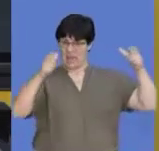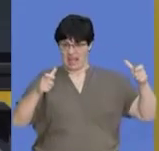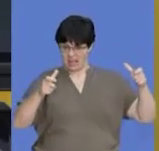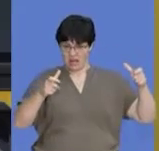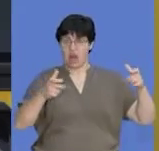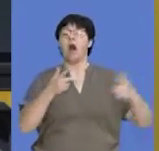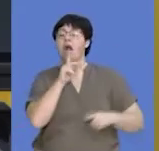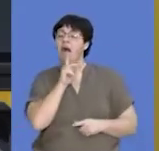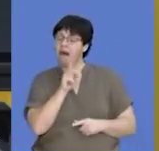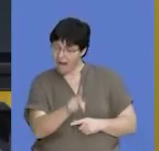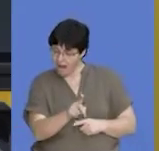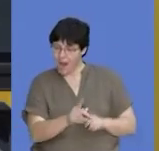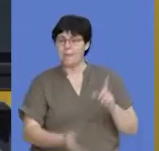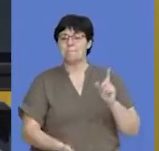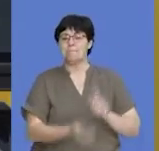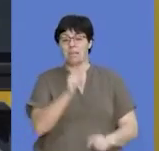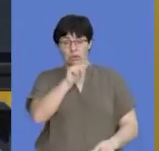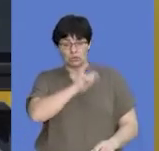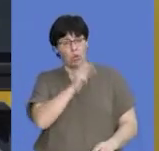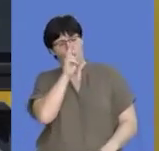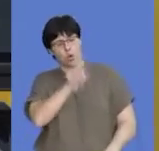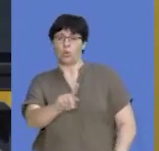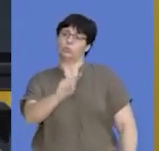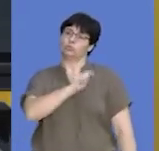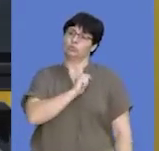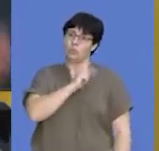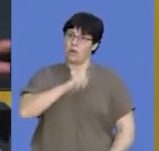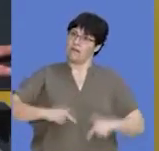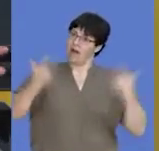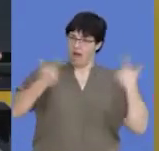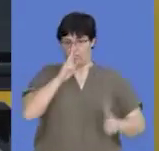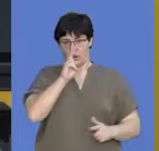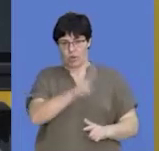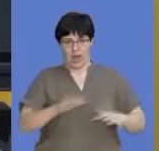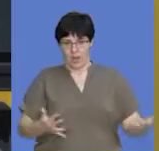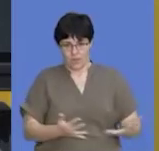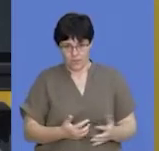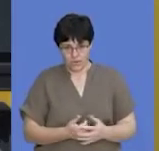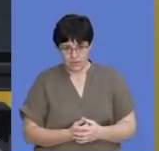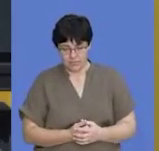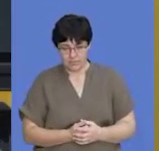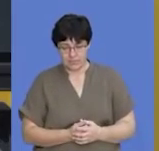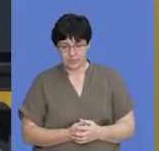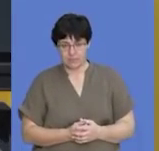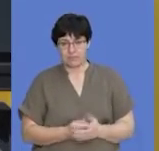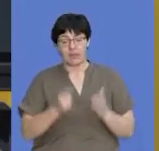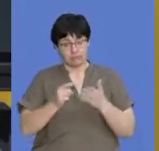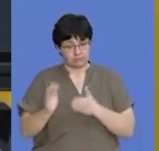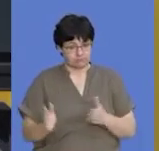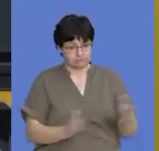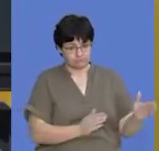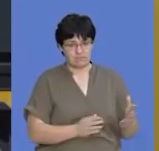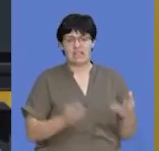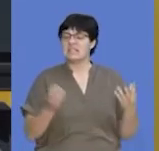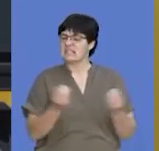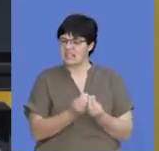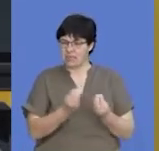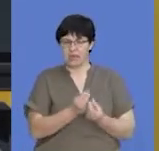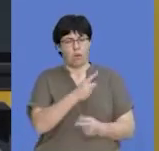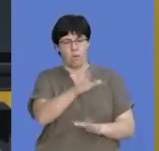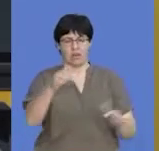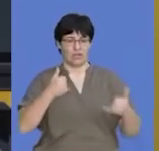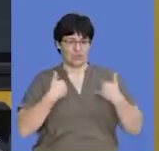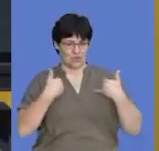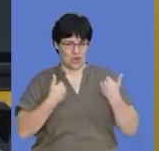actual reality of that feature on the Earth's surface. Now, let's move on to something which you all